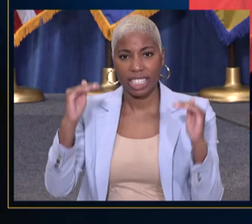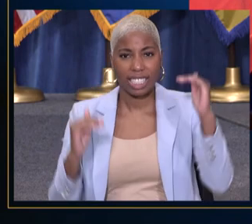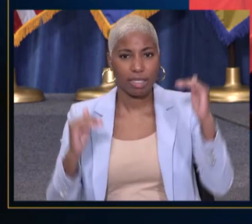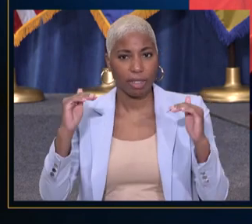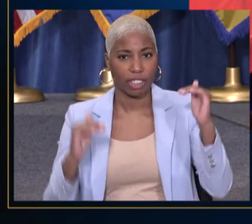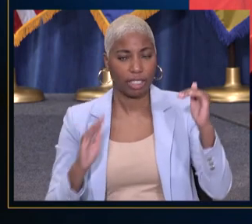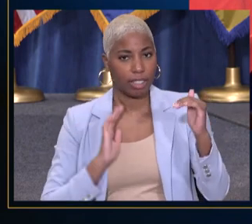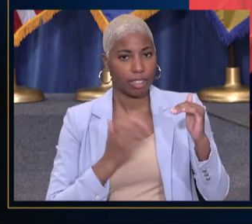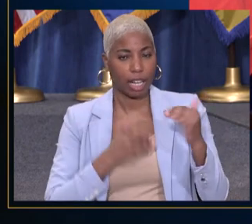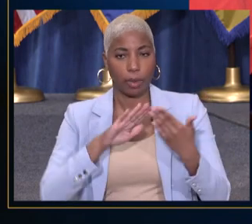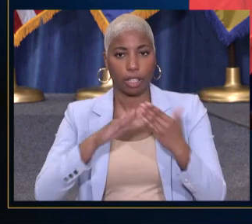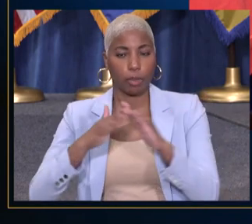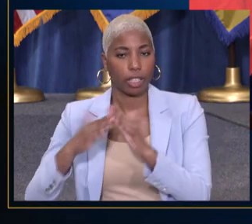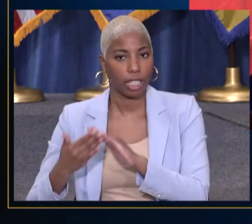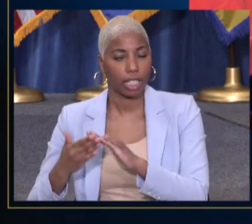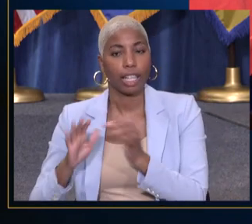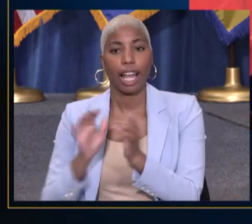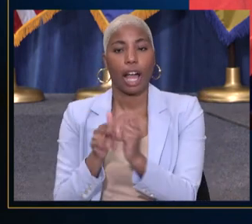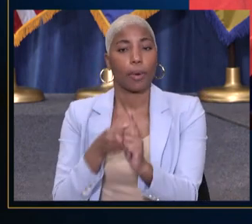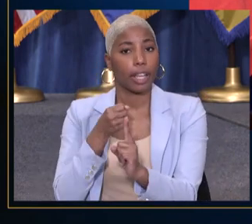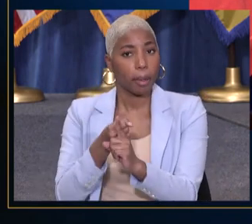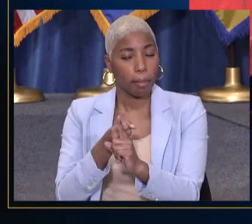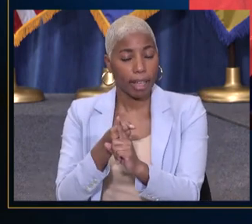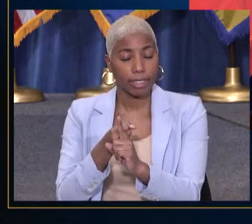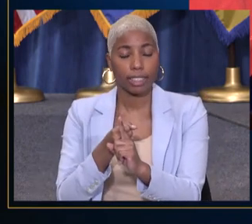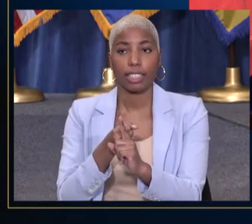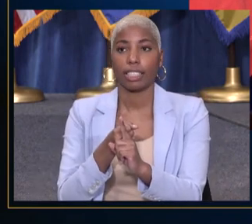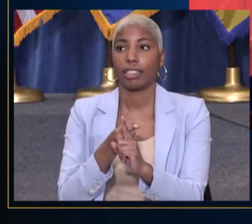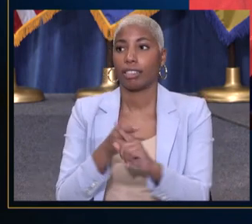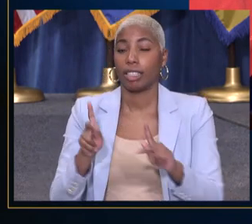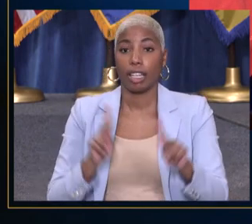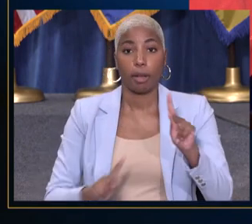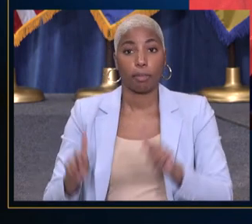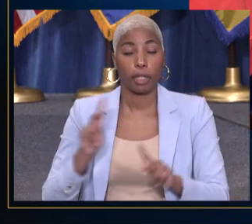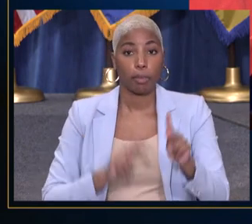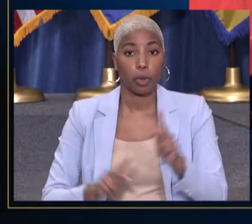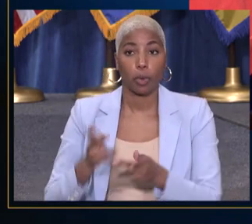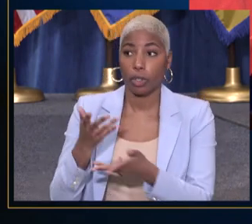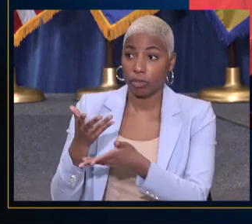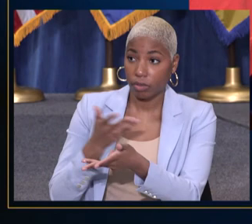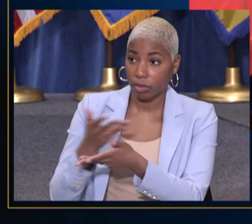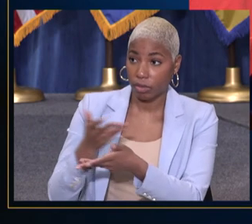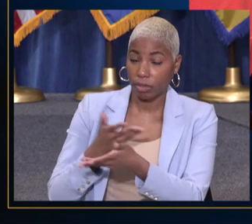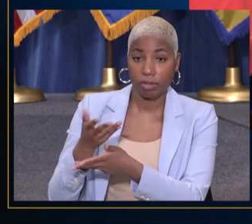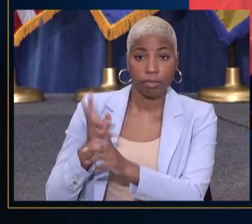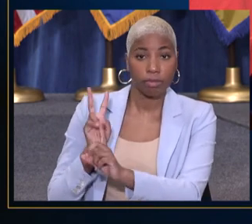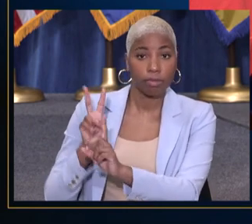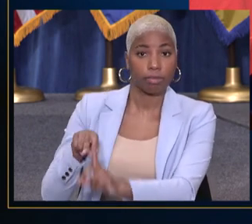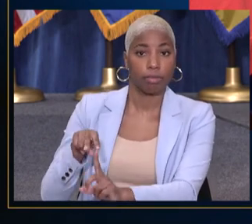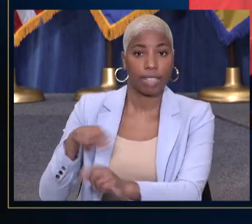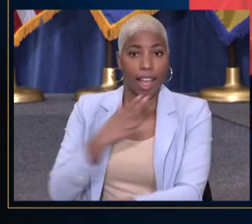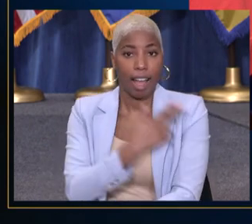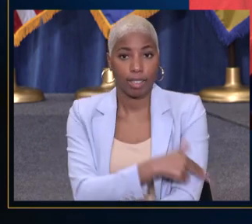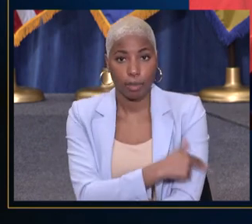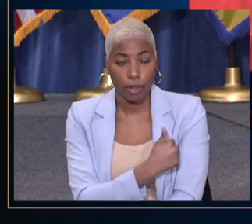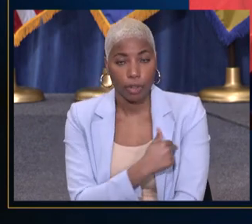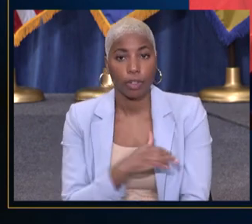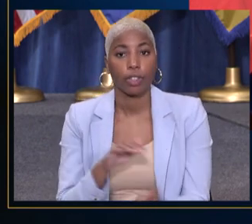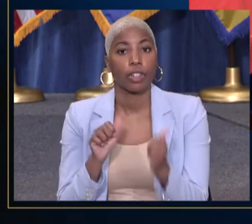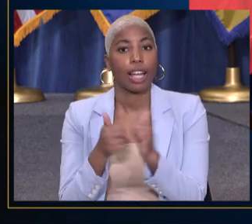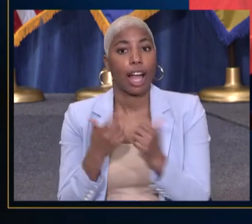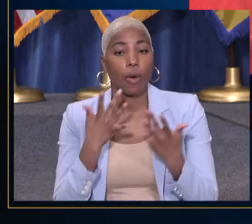community and how it affected the way people were treated at the hospital and how lack